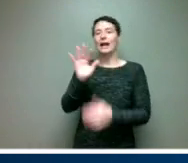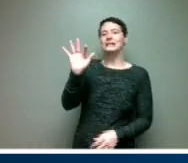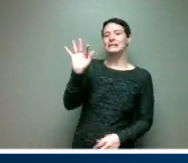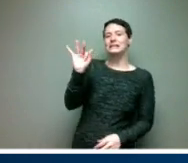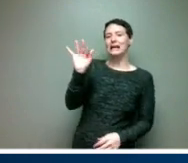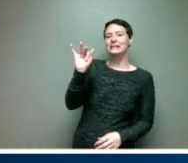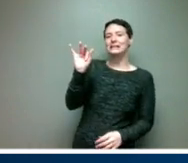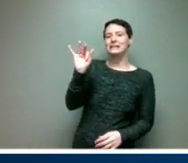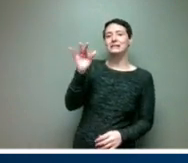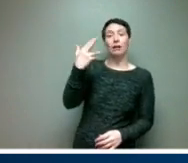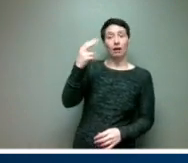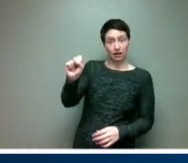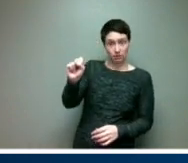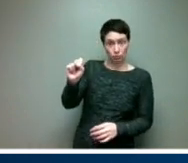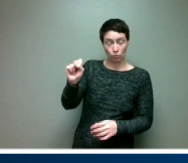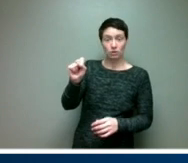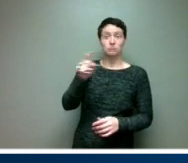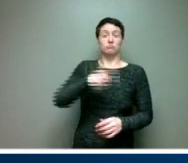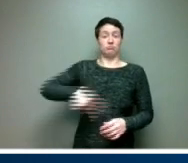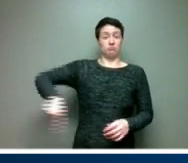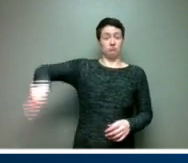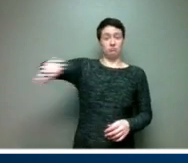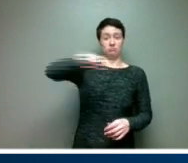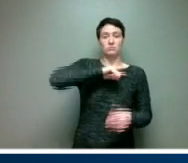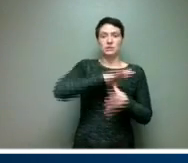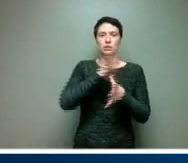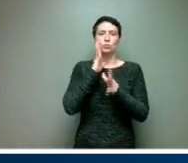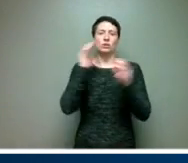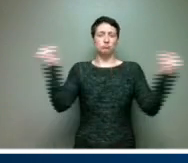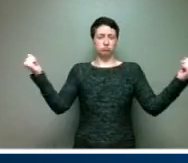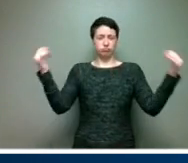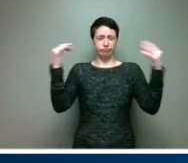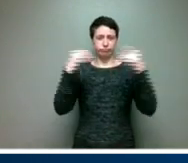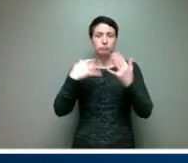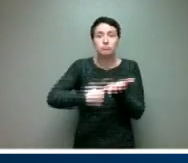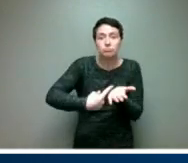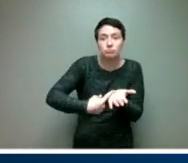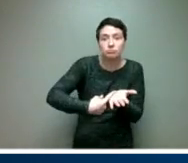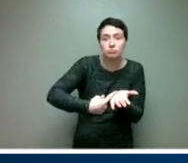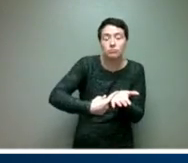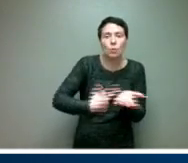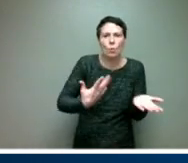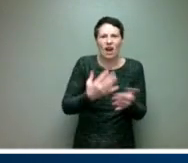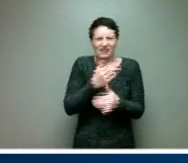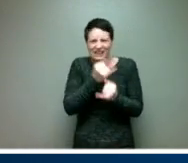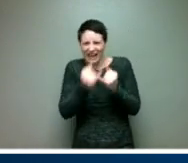me about the end of the year and how do we somehow